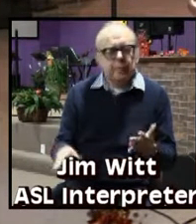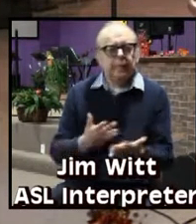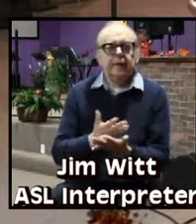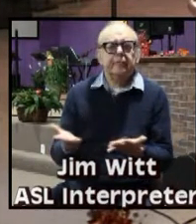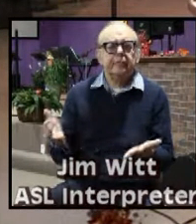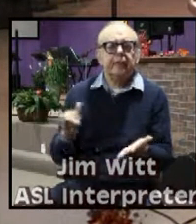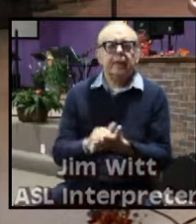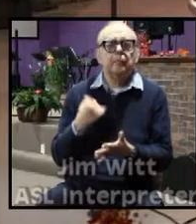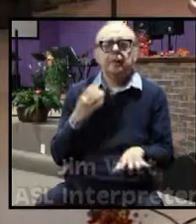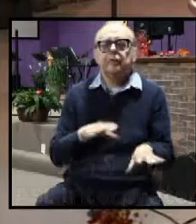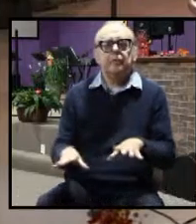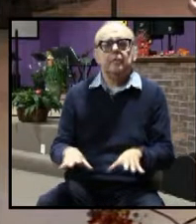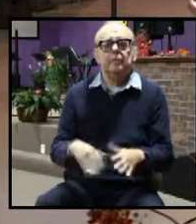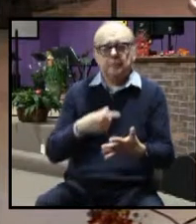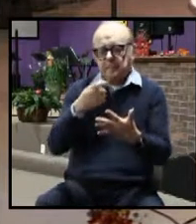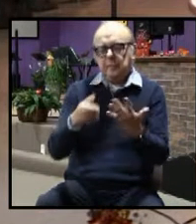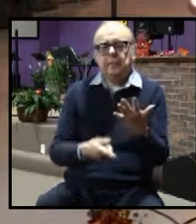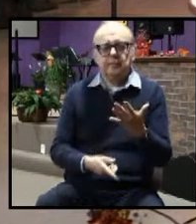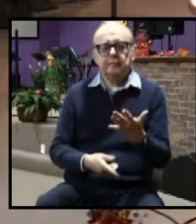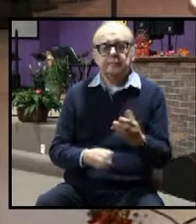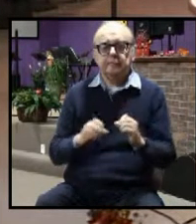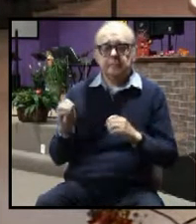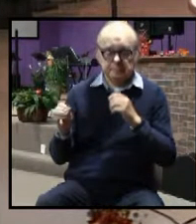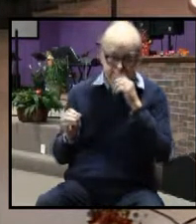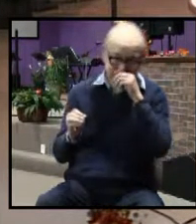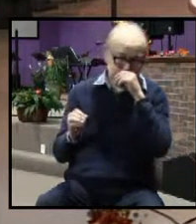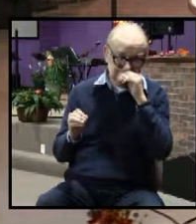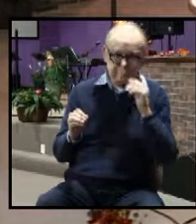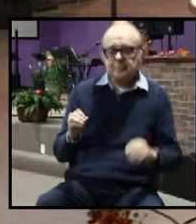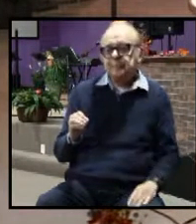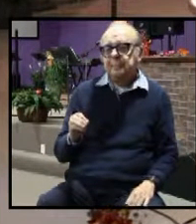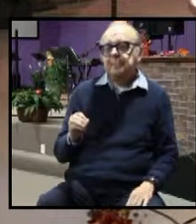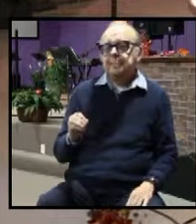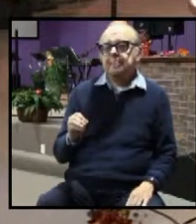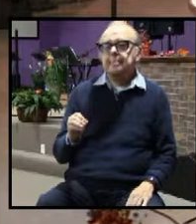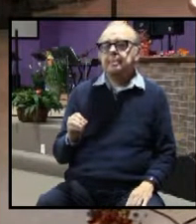do the things that we do and everything that's there?